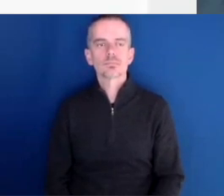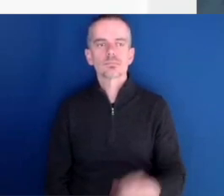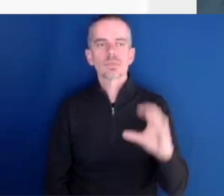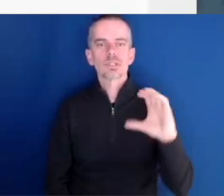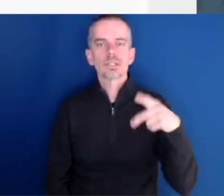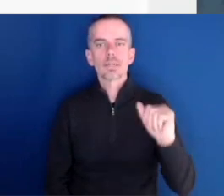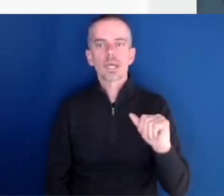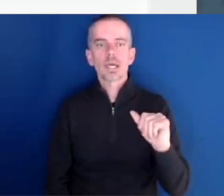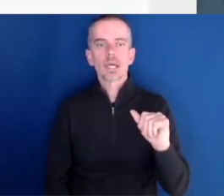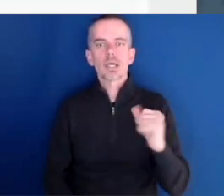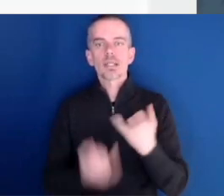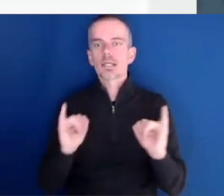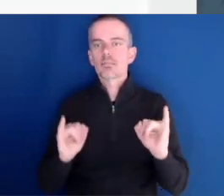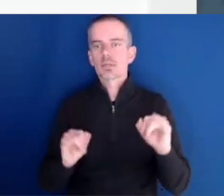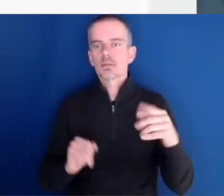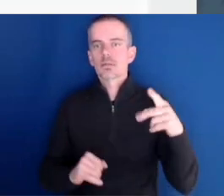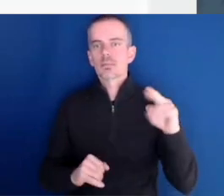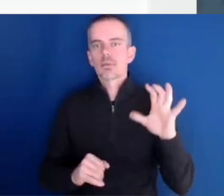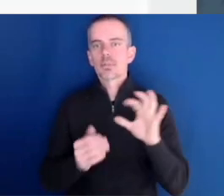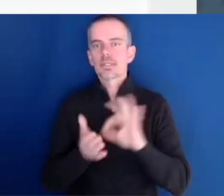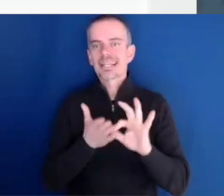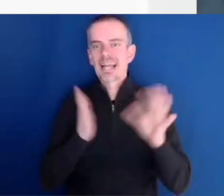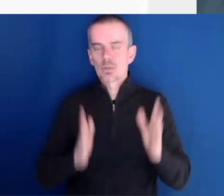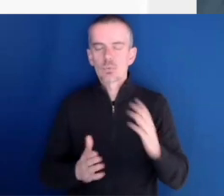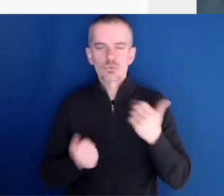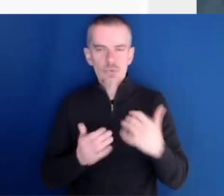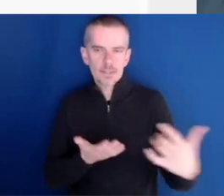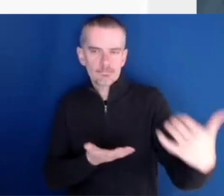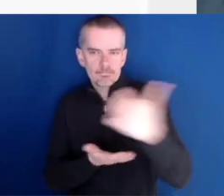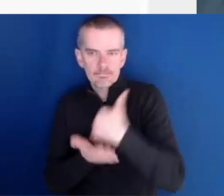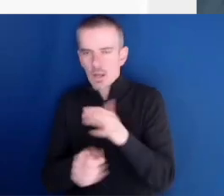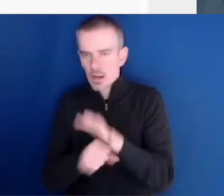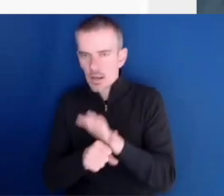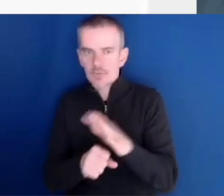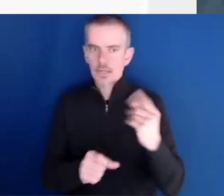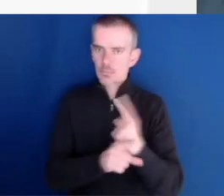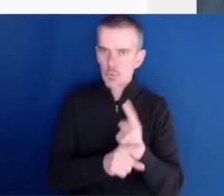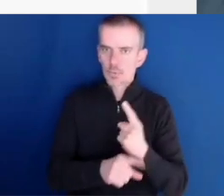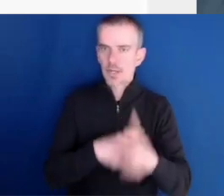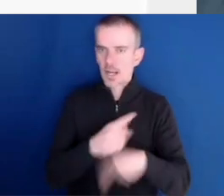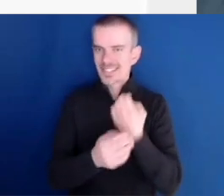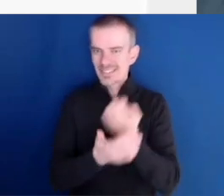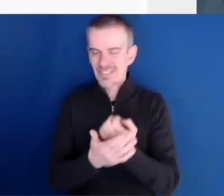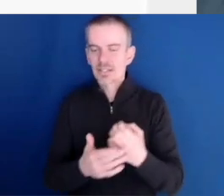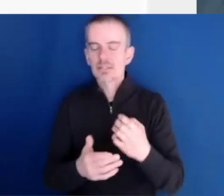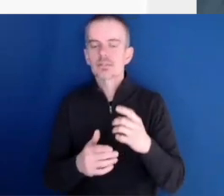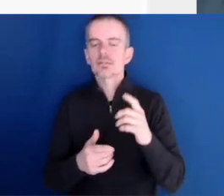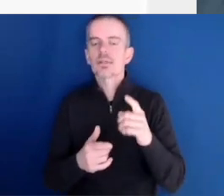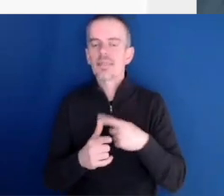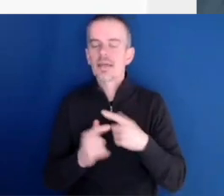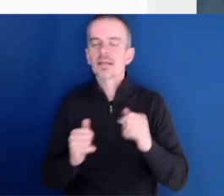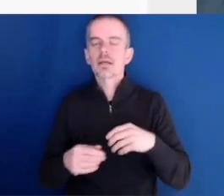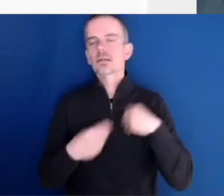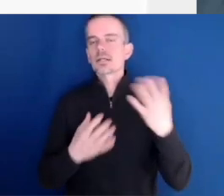public accountant, is going to try to collect sufficient appropriate evidence in order to opine on a